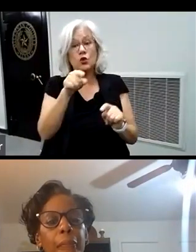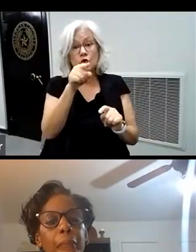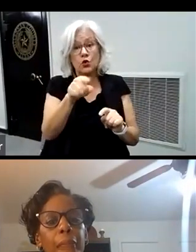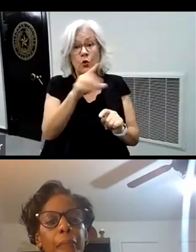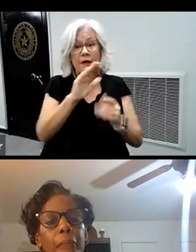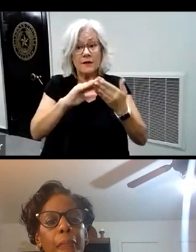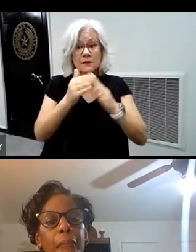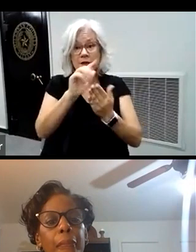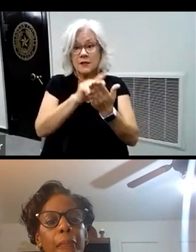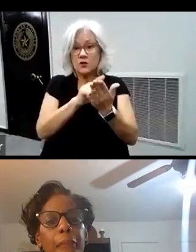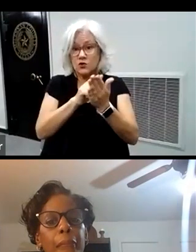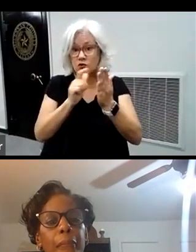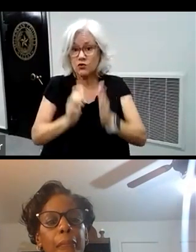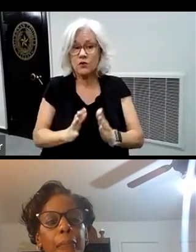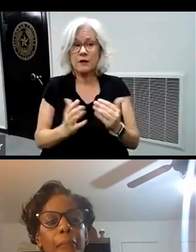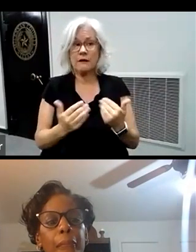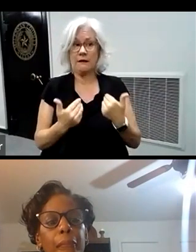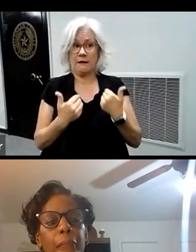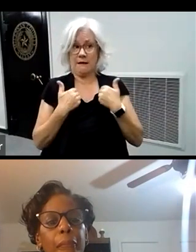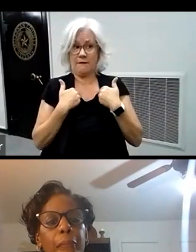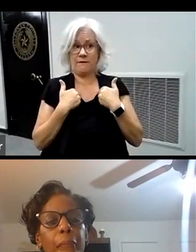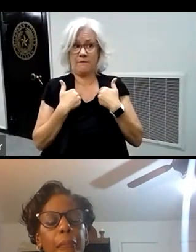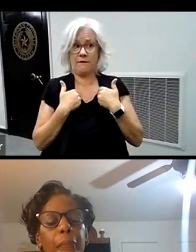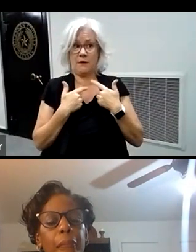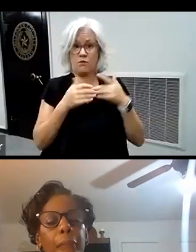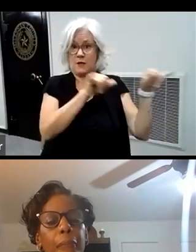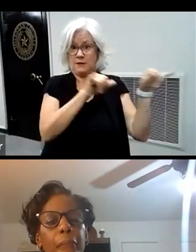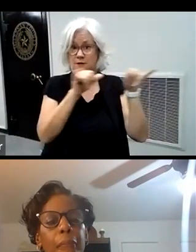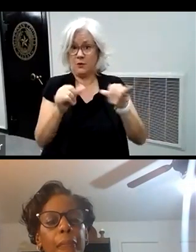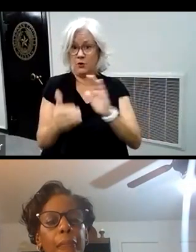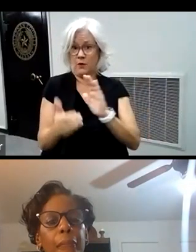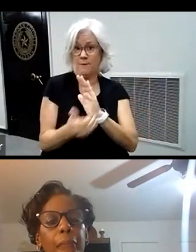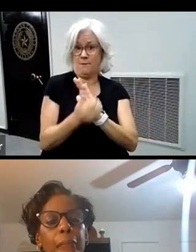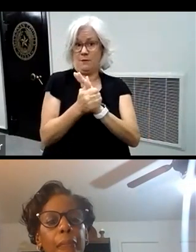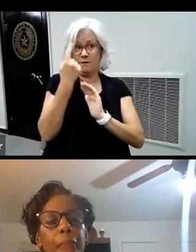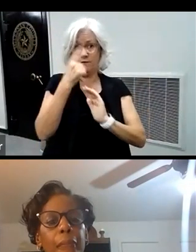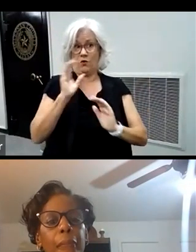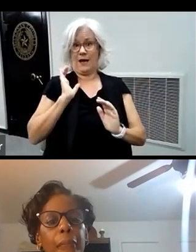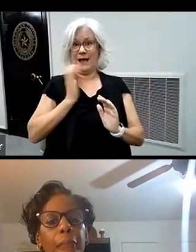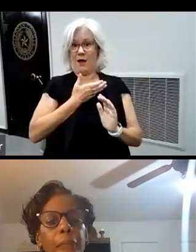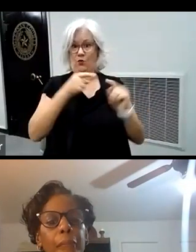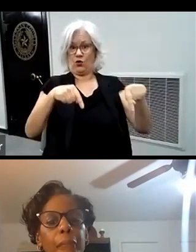worked to have a similar amendment for the commissioners